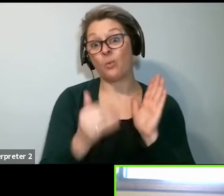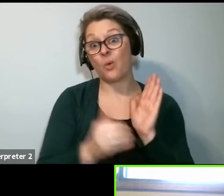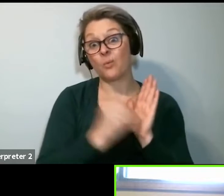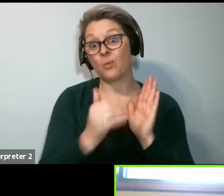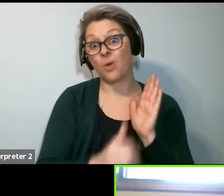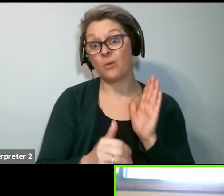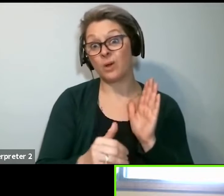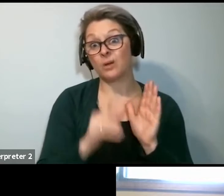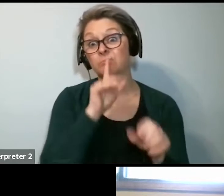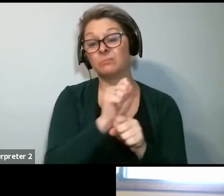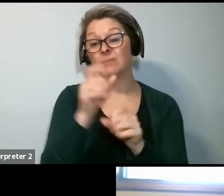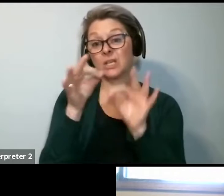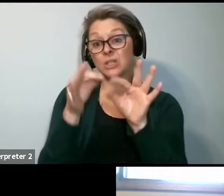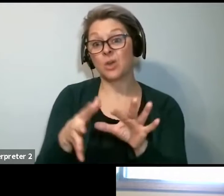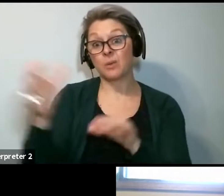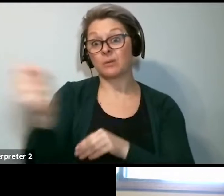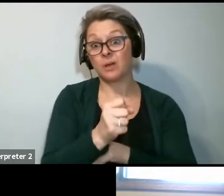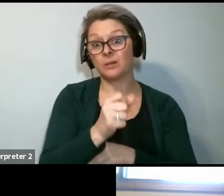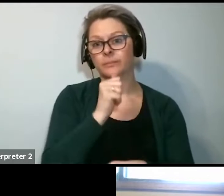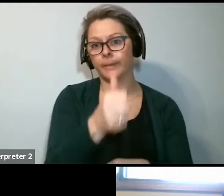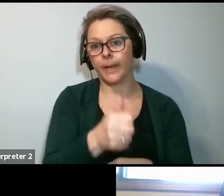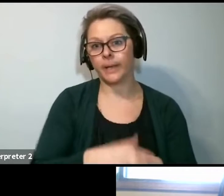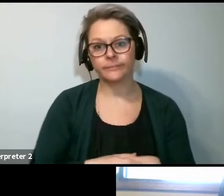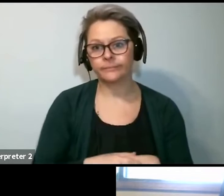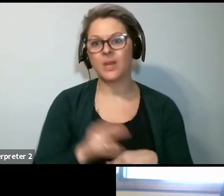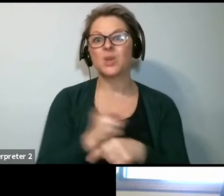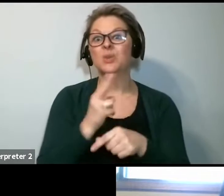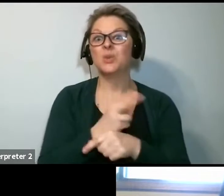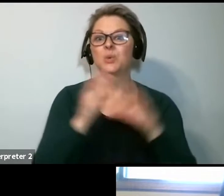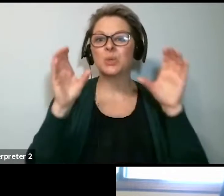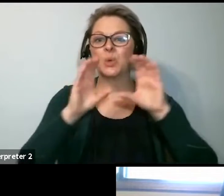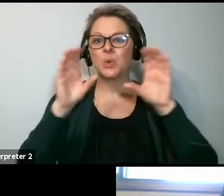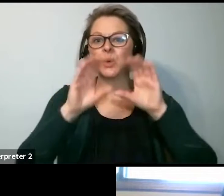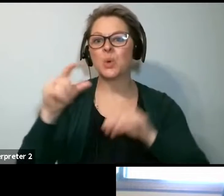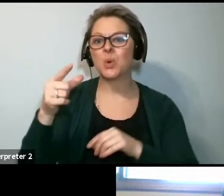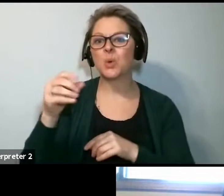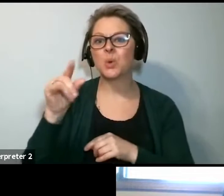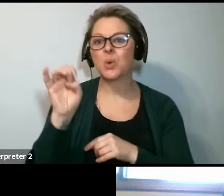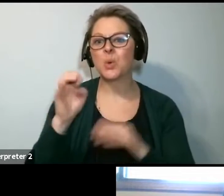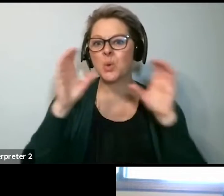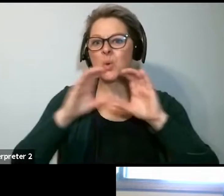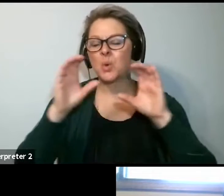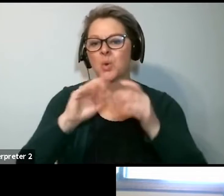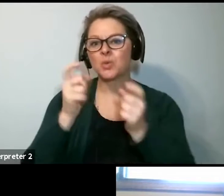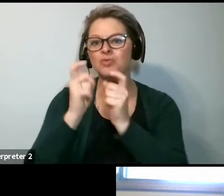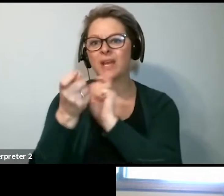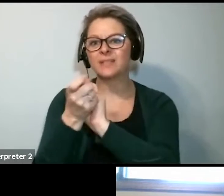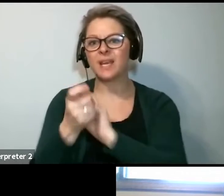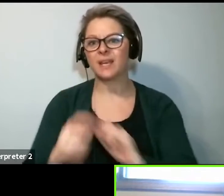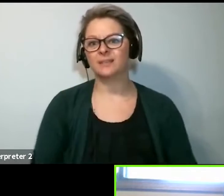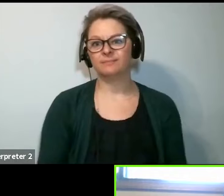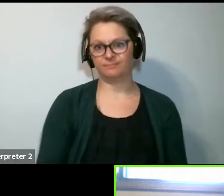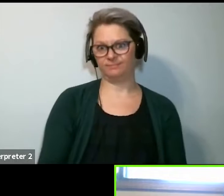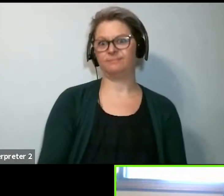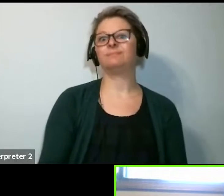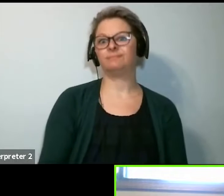happening. Yeah, these days they use Google Translate in hospitals, unfortunately.